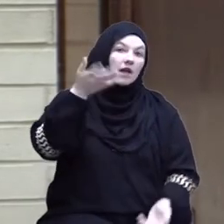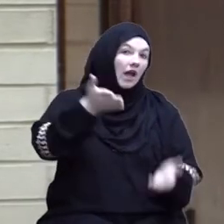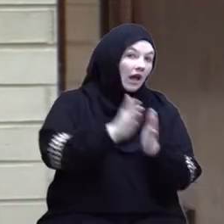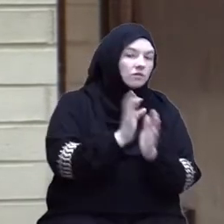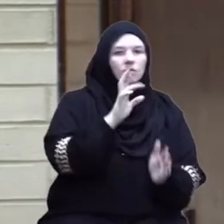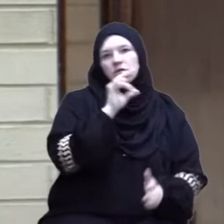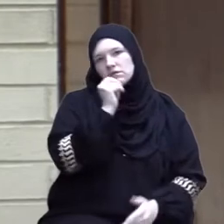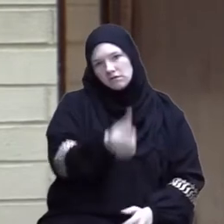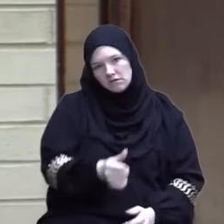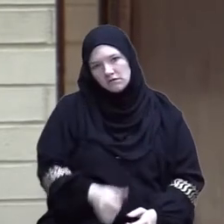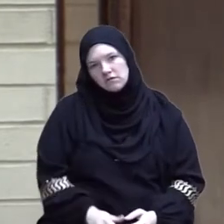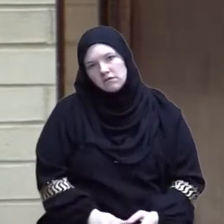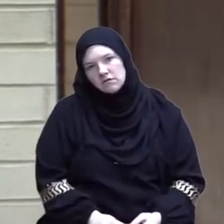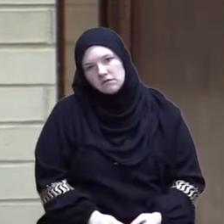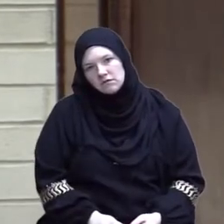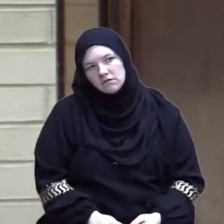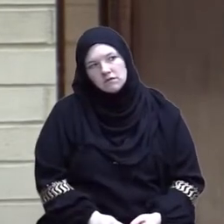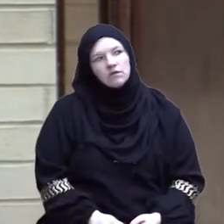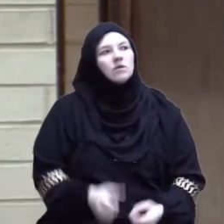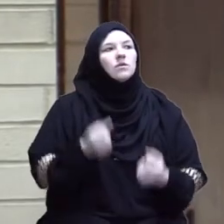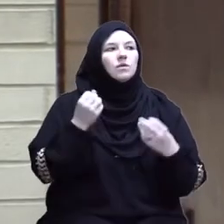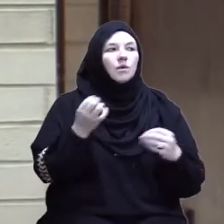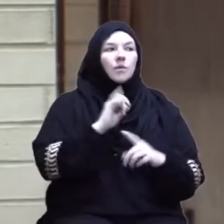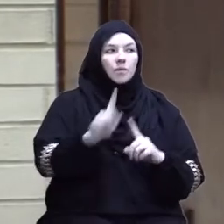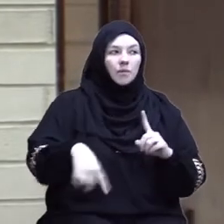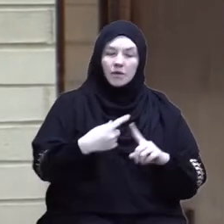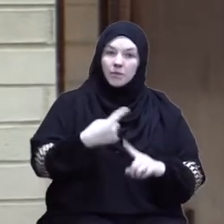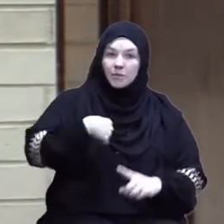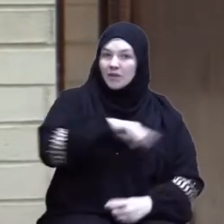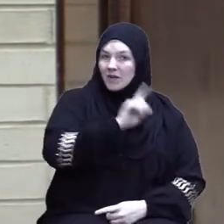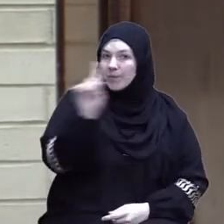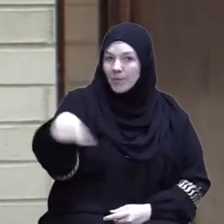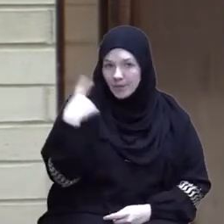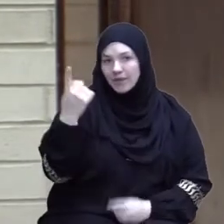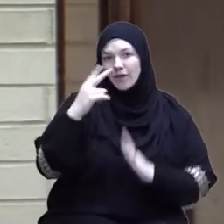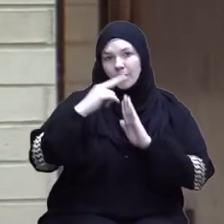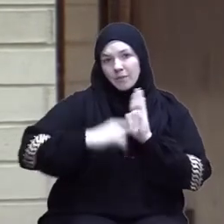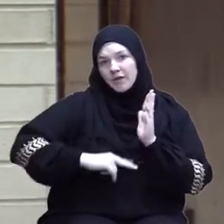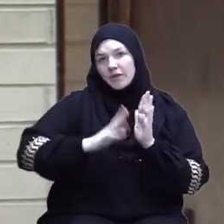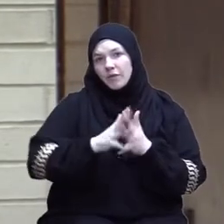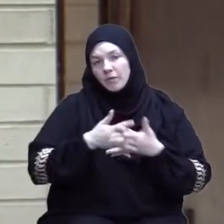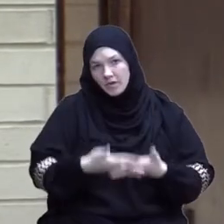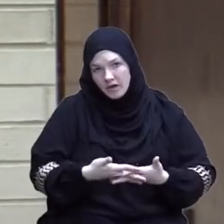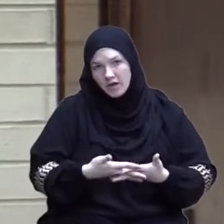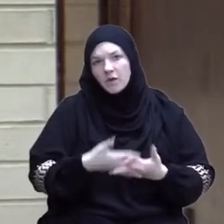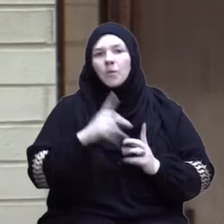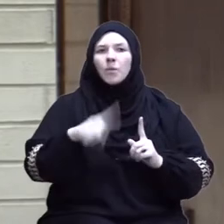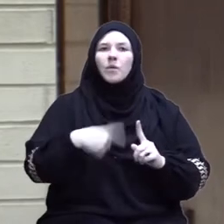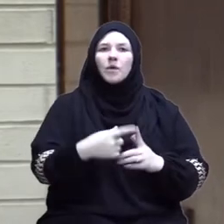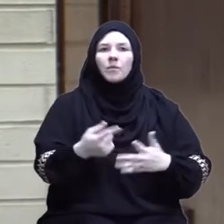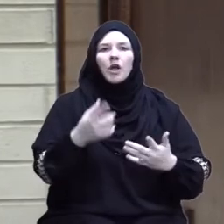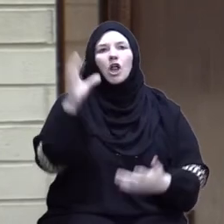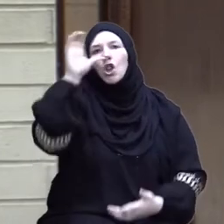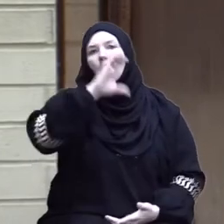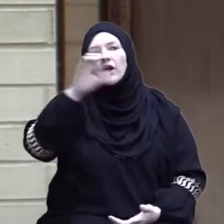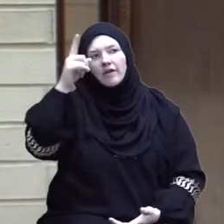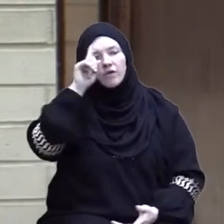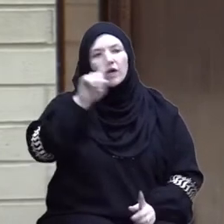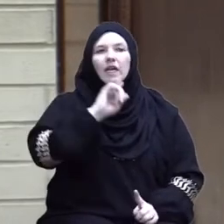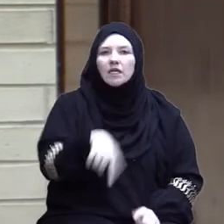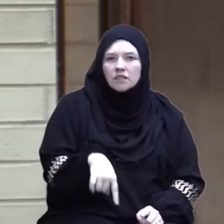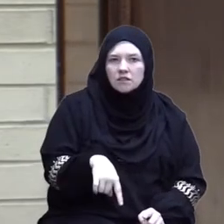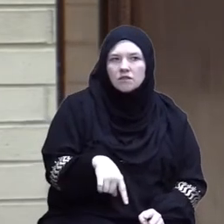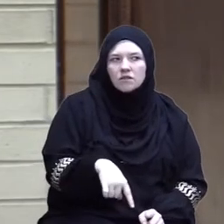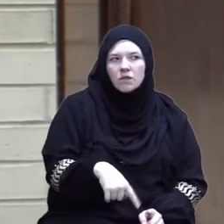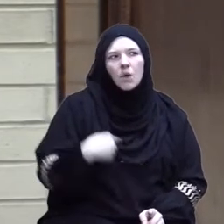it. So when we only read the Quran, when we look for an answer,